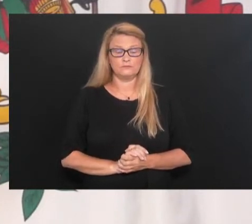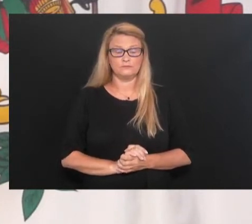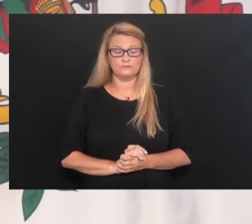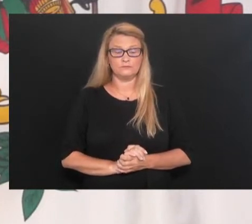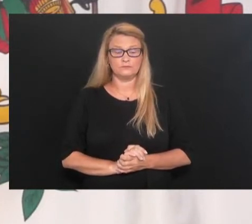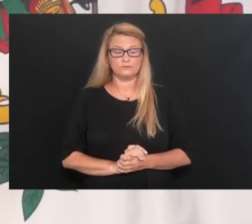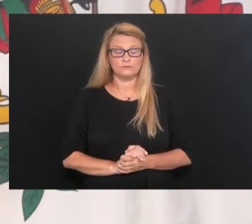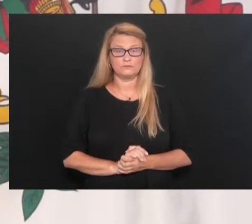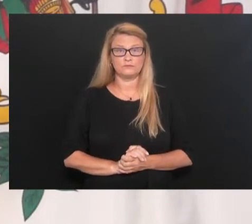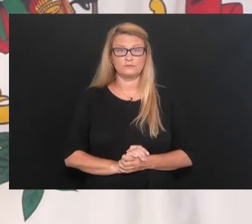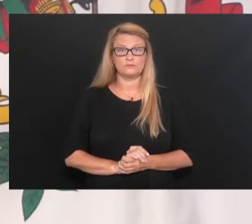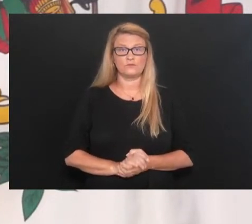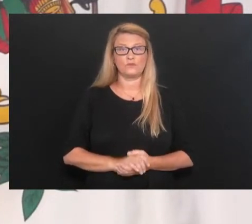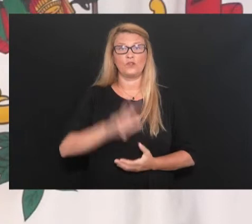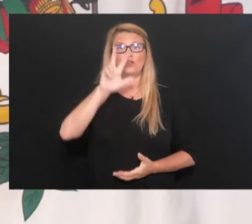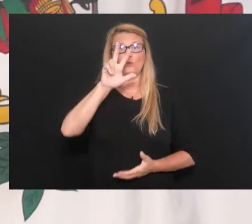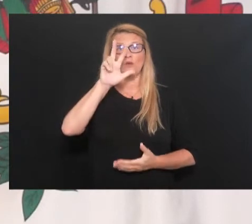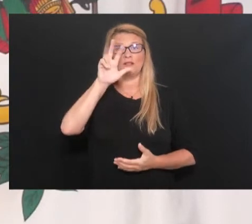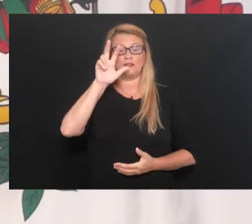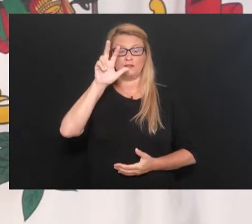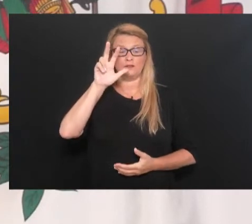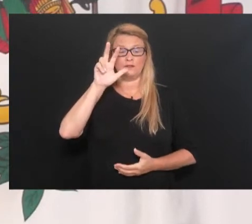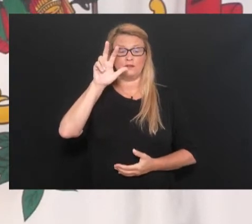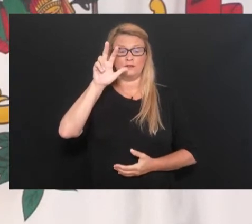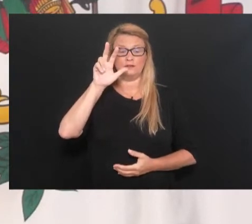the 3,017th death.